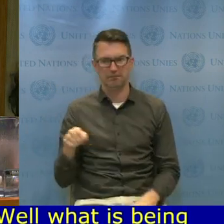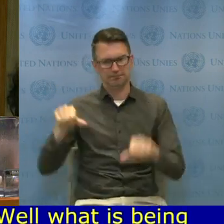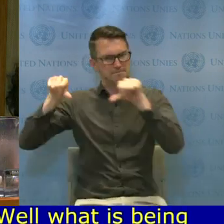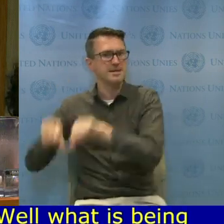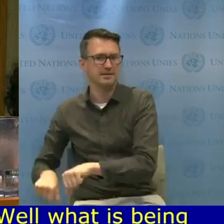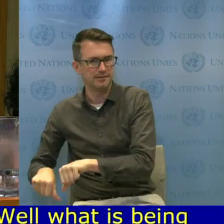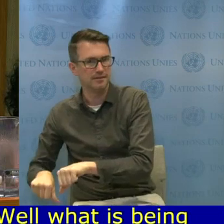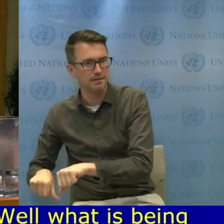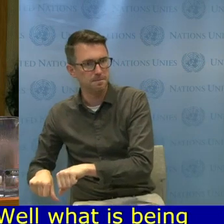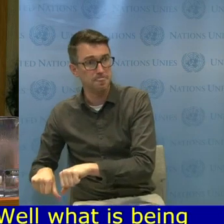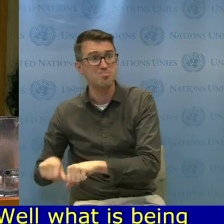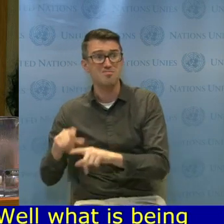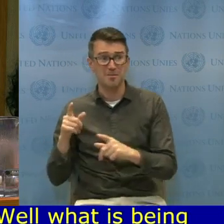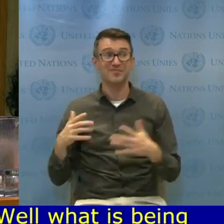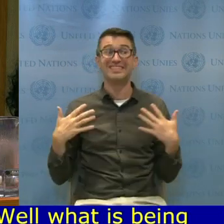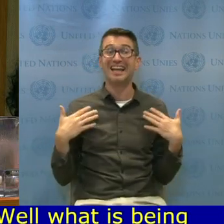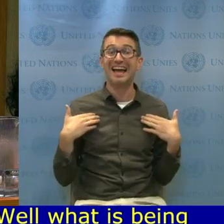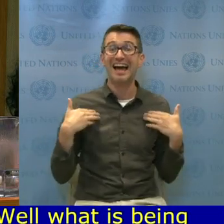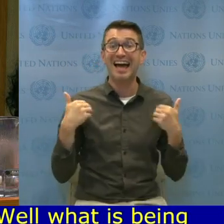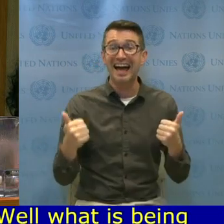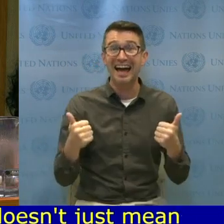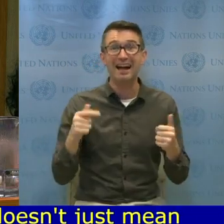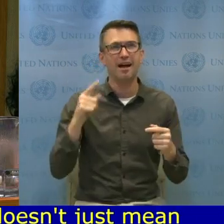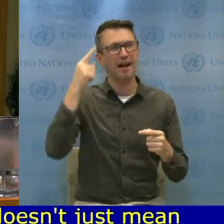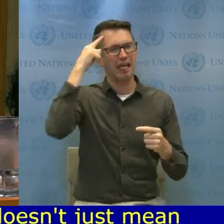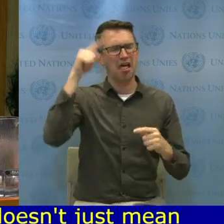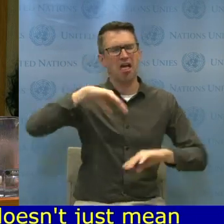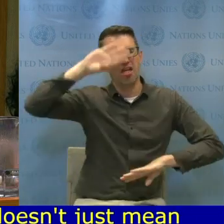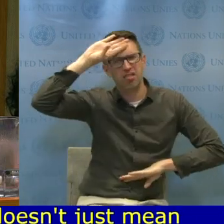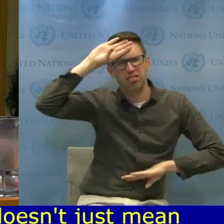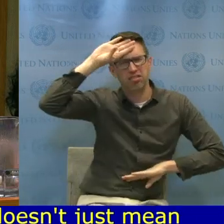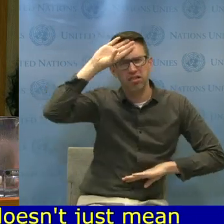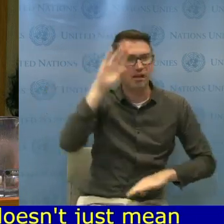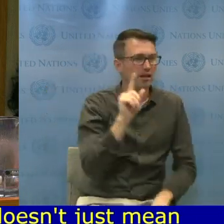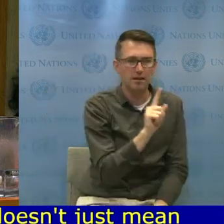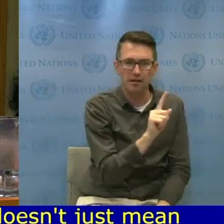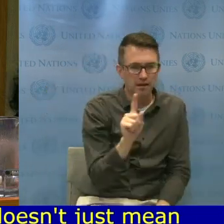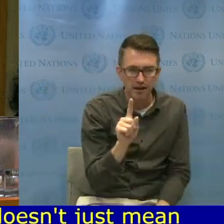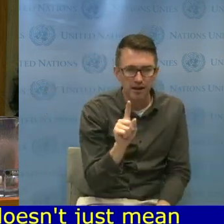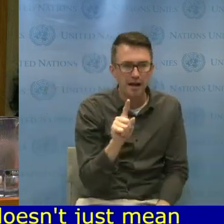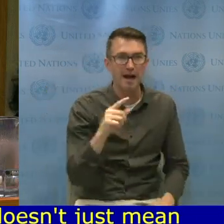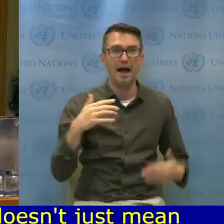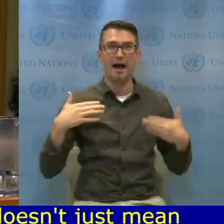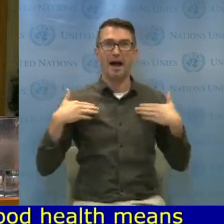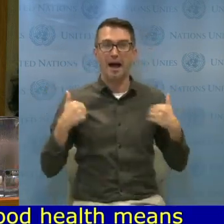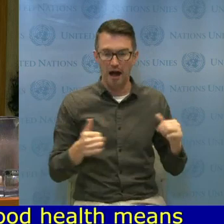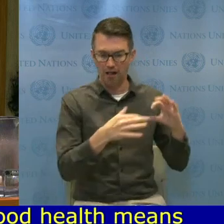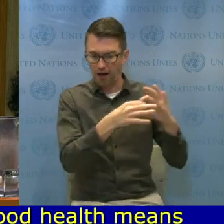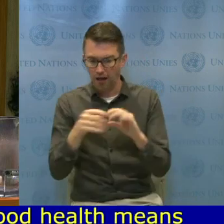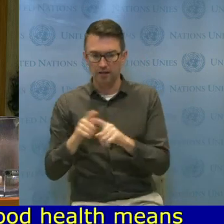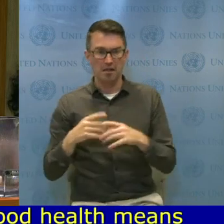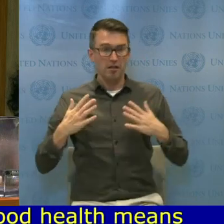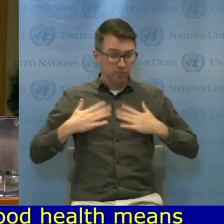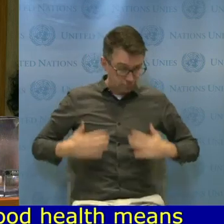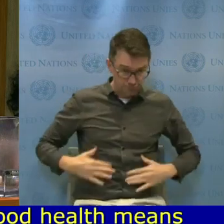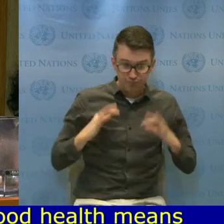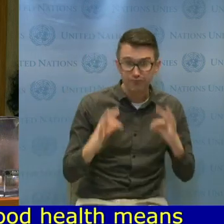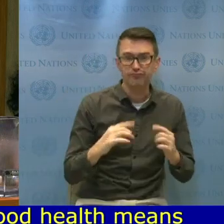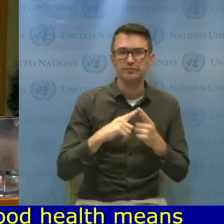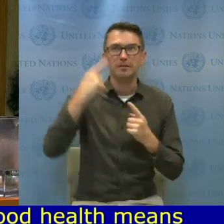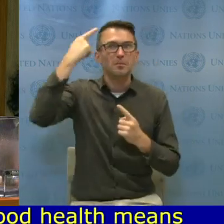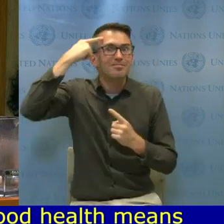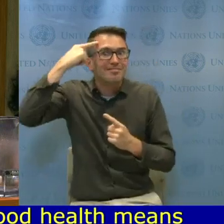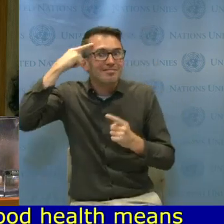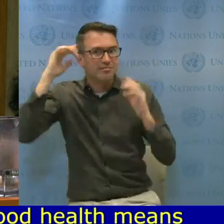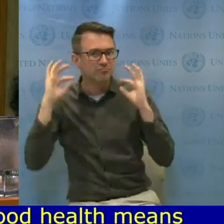can manage your physical and mental health. It also means that you're able to cope with life's many challenges. For